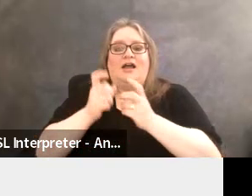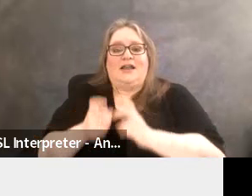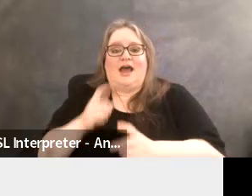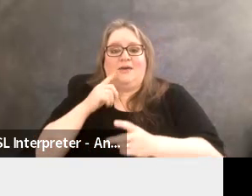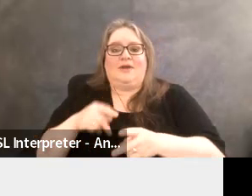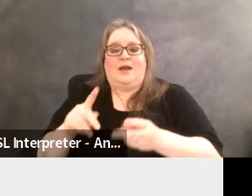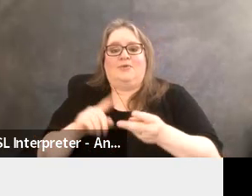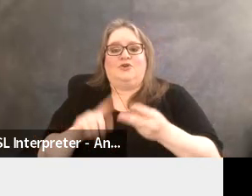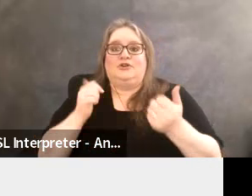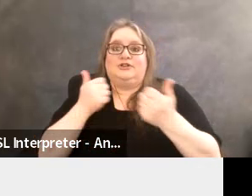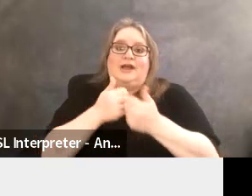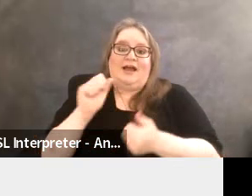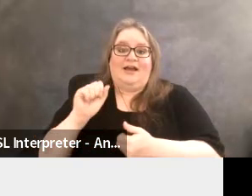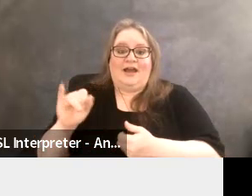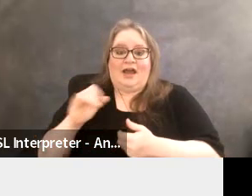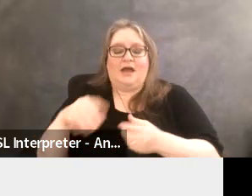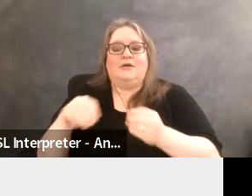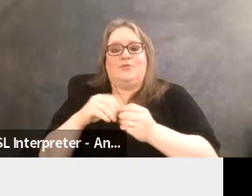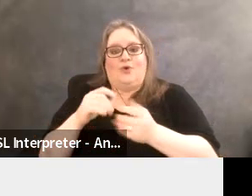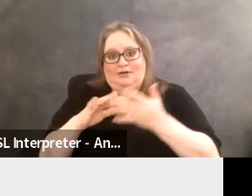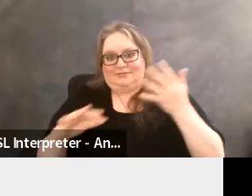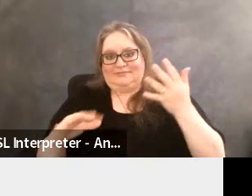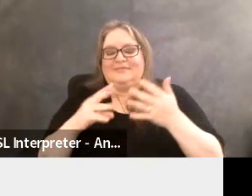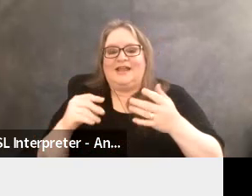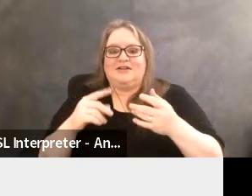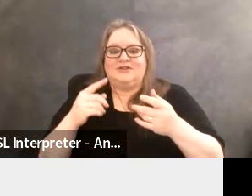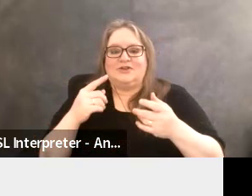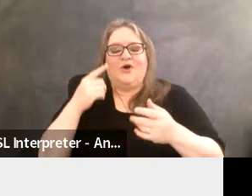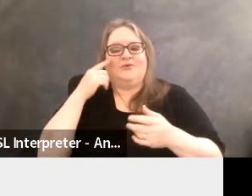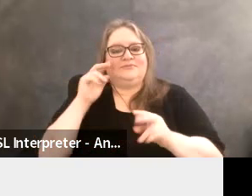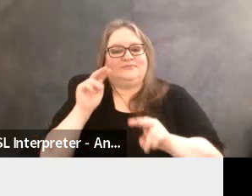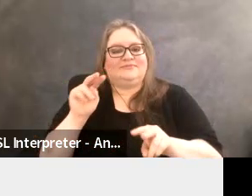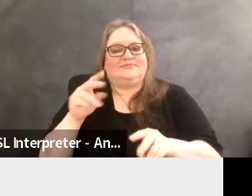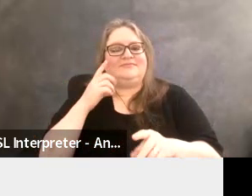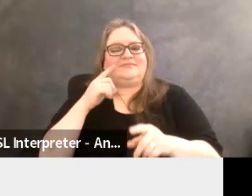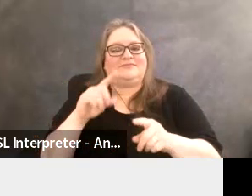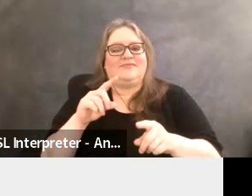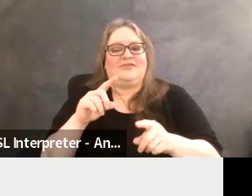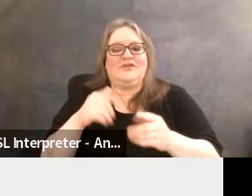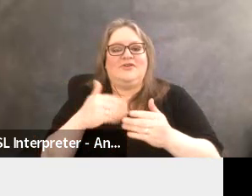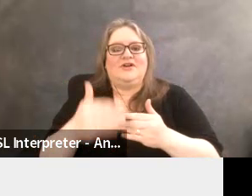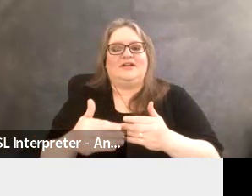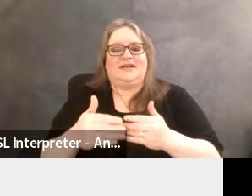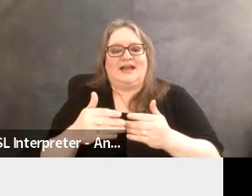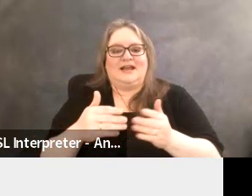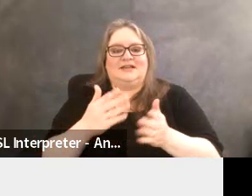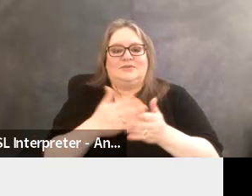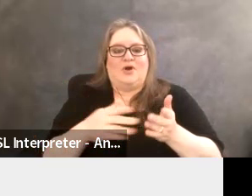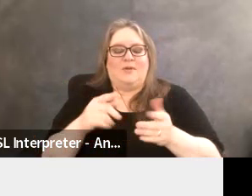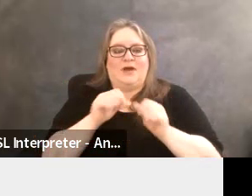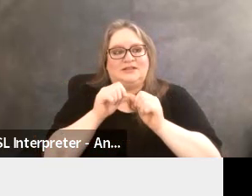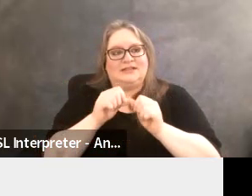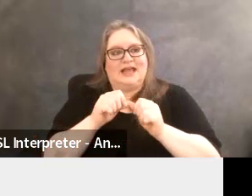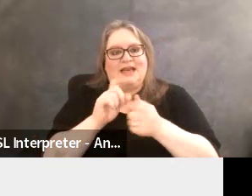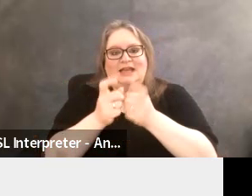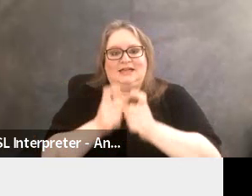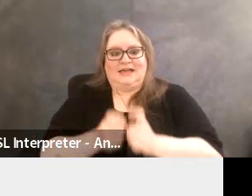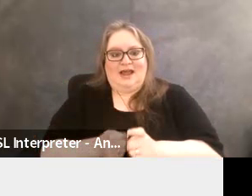AI, and more. So keep an eye out for the next part of our series on sustaining and